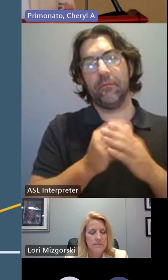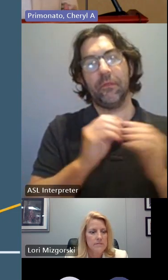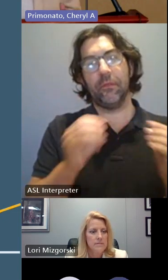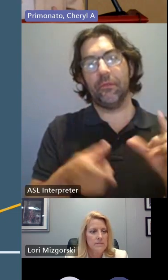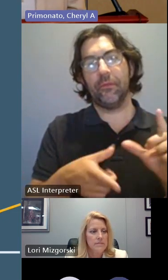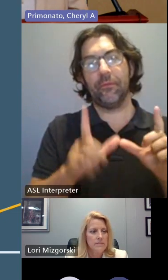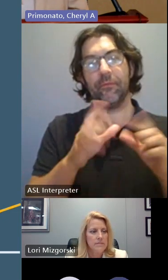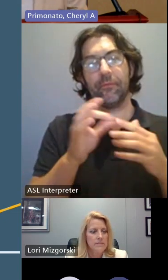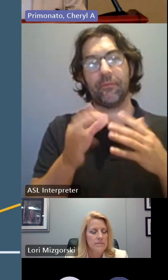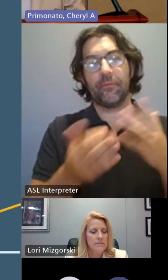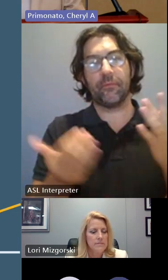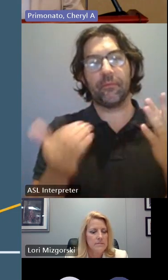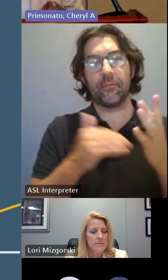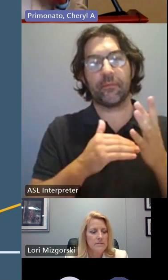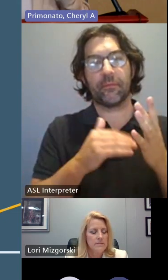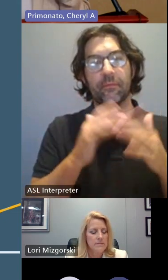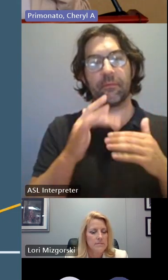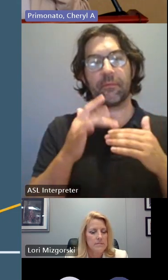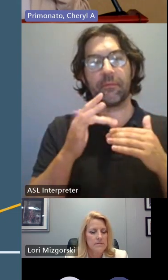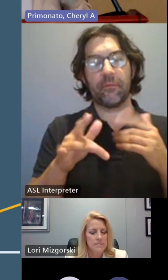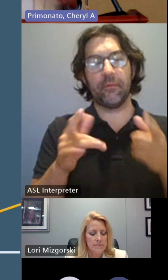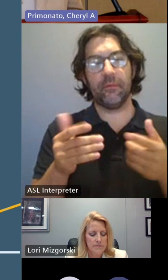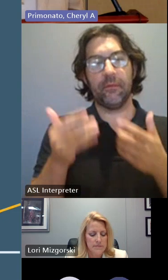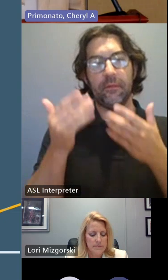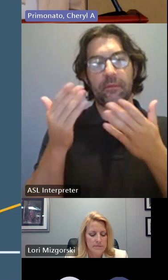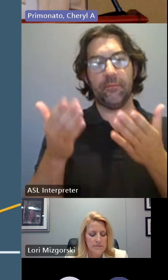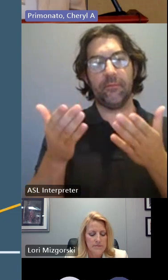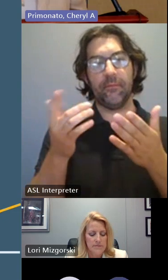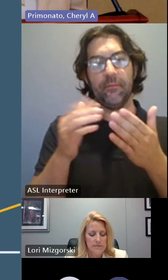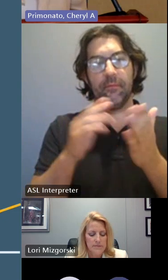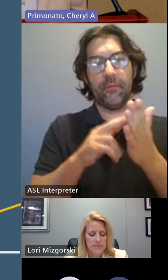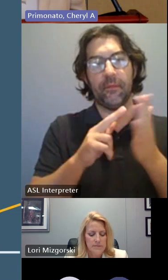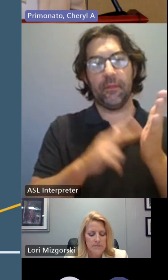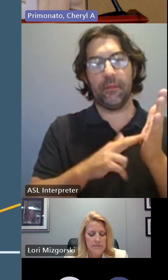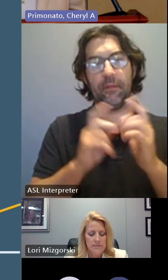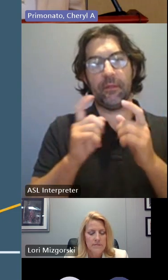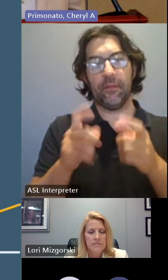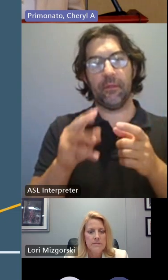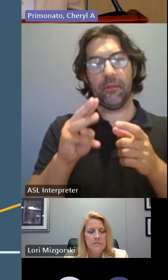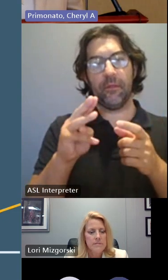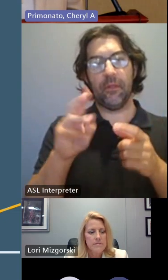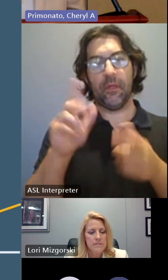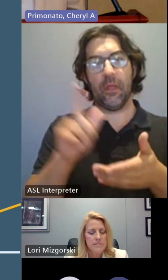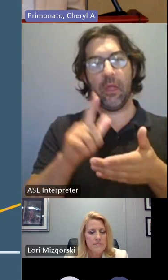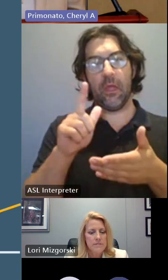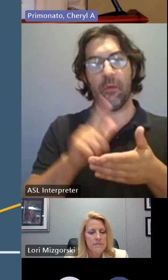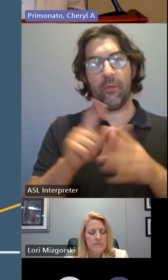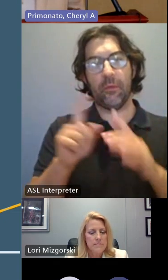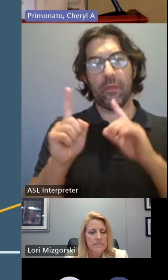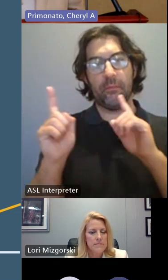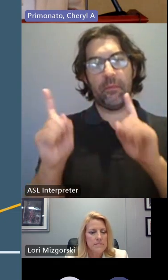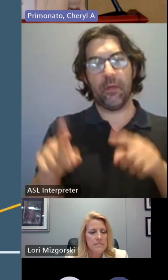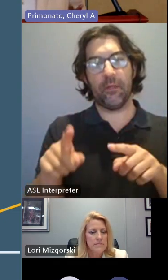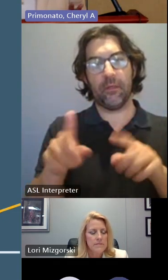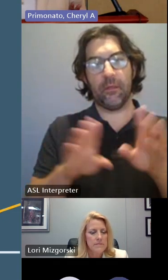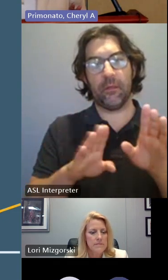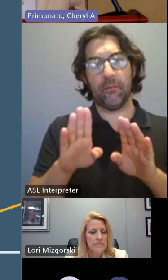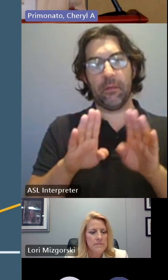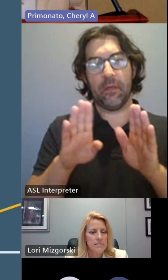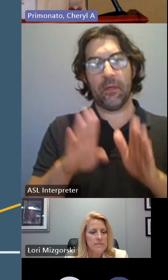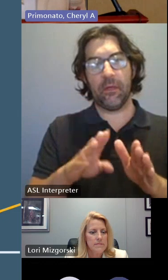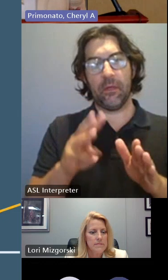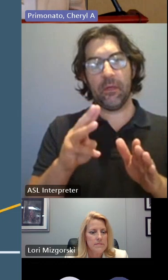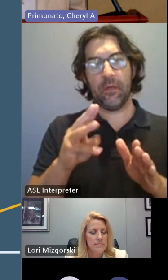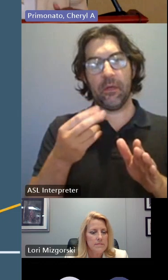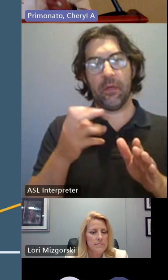options available. It is procurement's recommendation that a contract be awarded to the lowest responsive and responsible bidder,